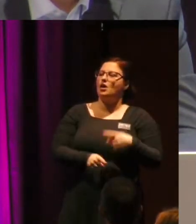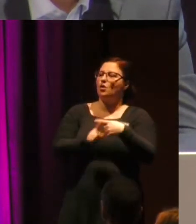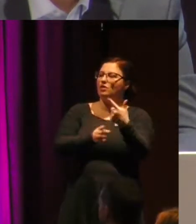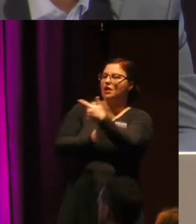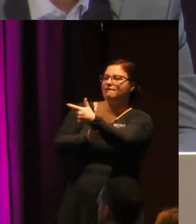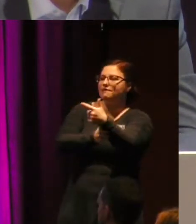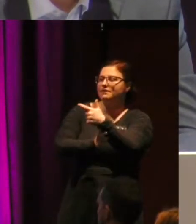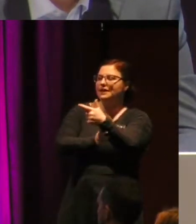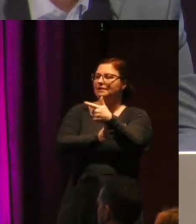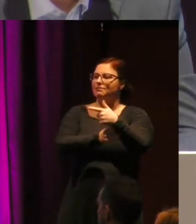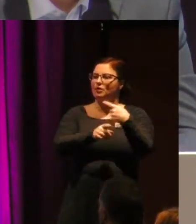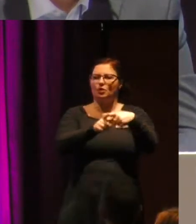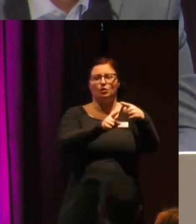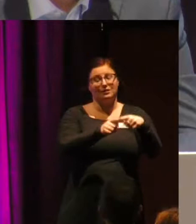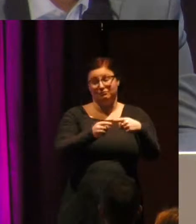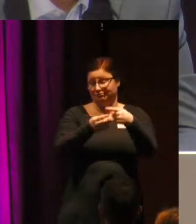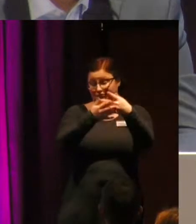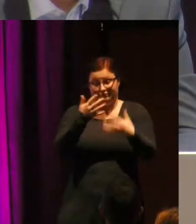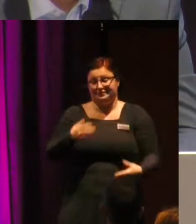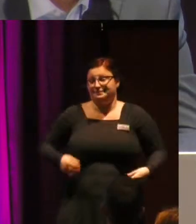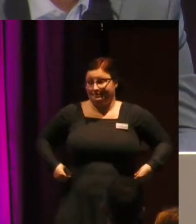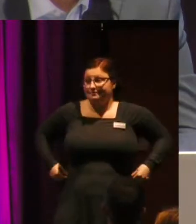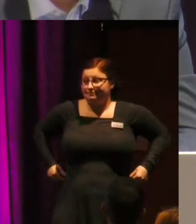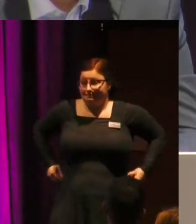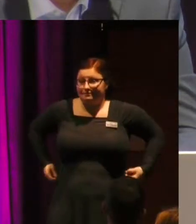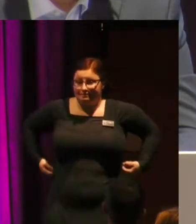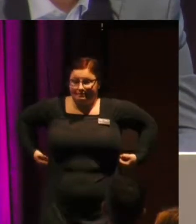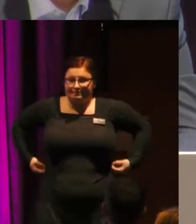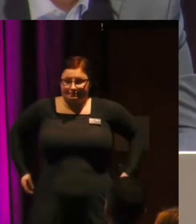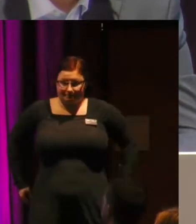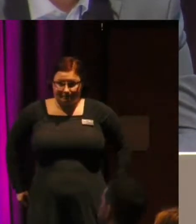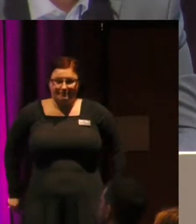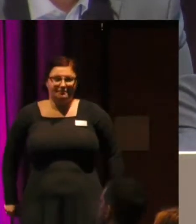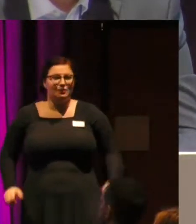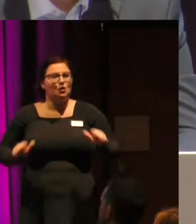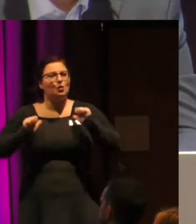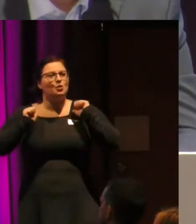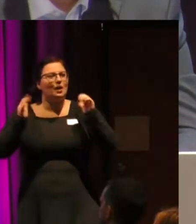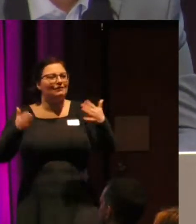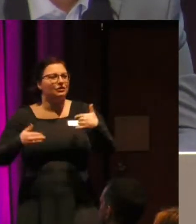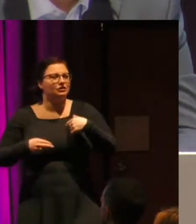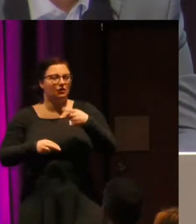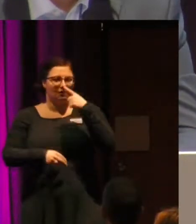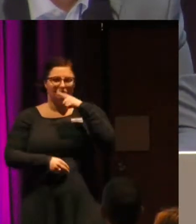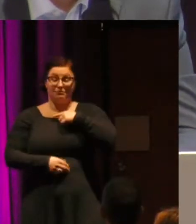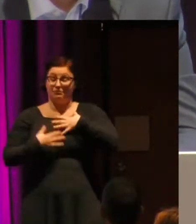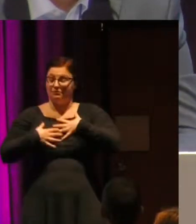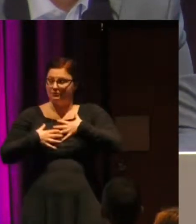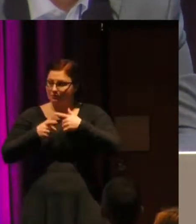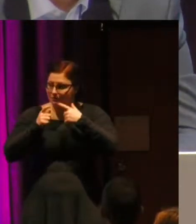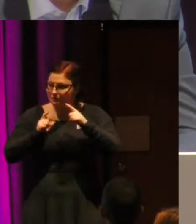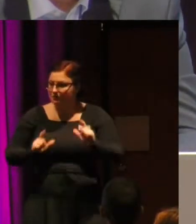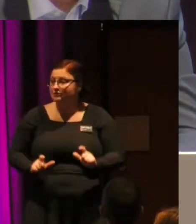know, all this stuff. And of course, it gets you feel scared, but